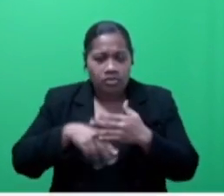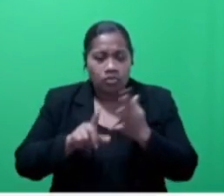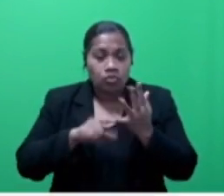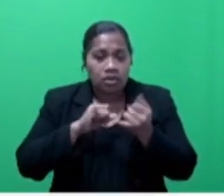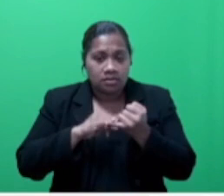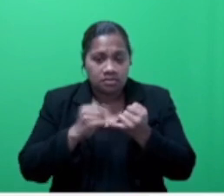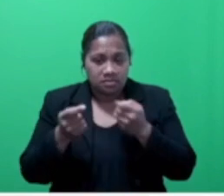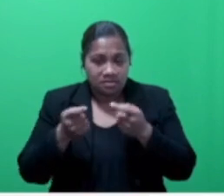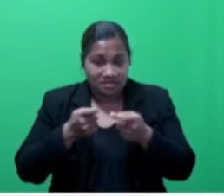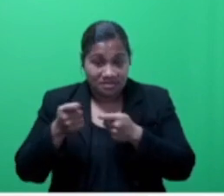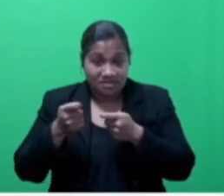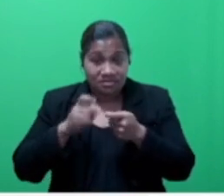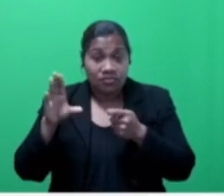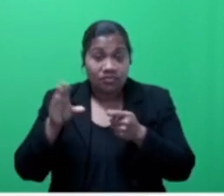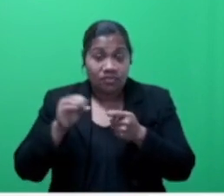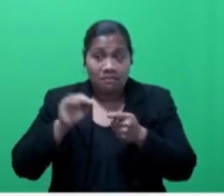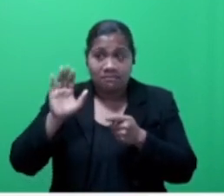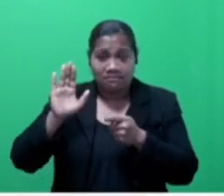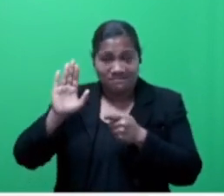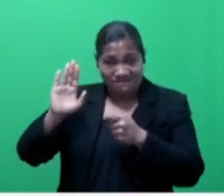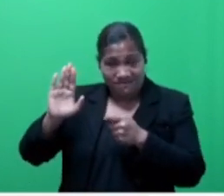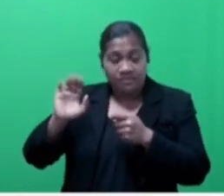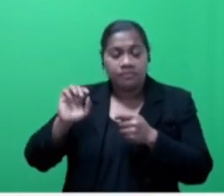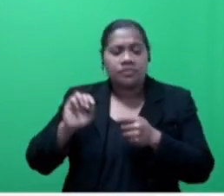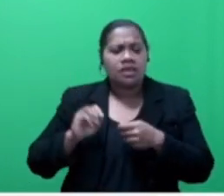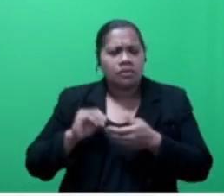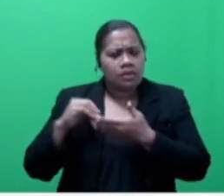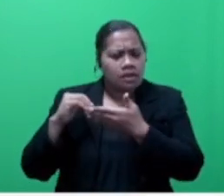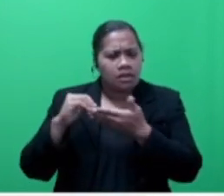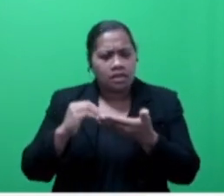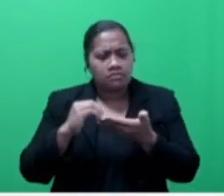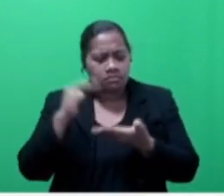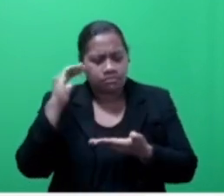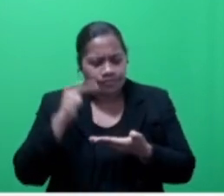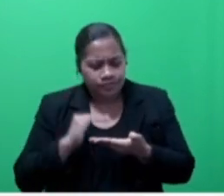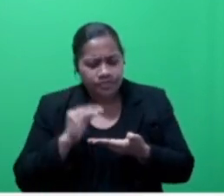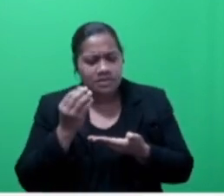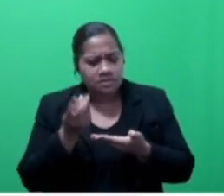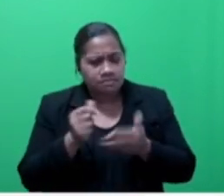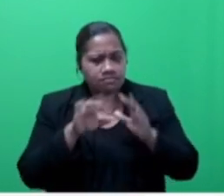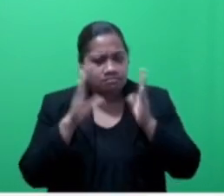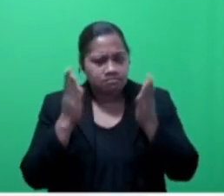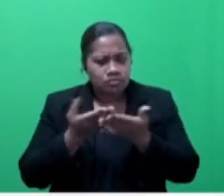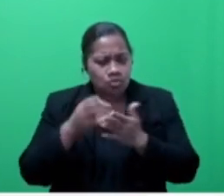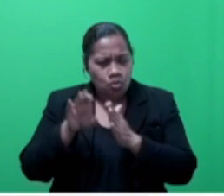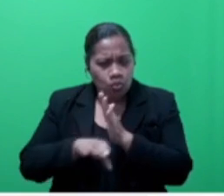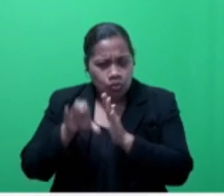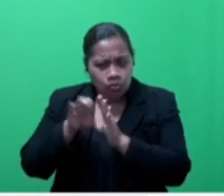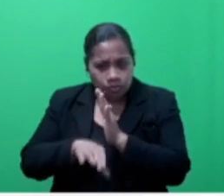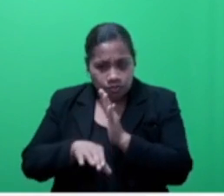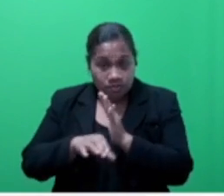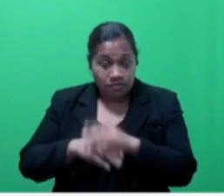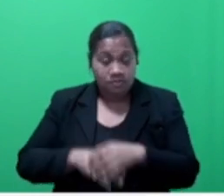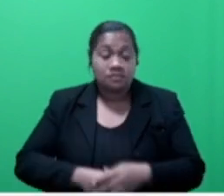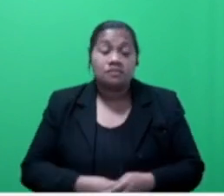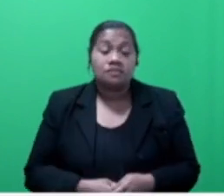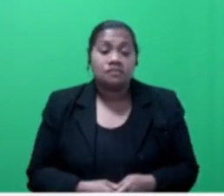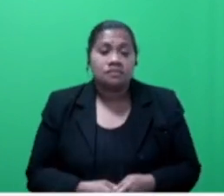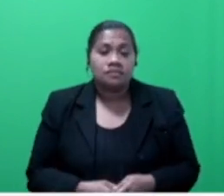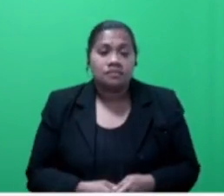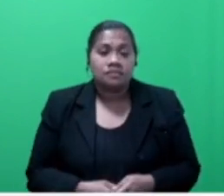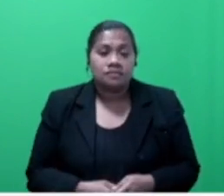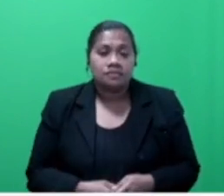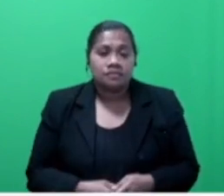market from the reserve, and that has helped in reducing some of the world prices, global price per